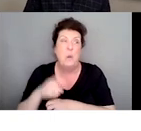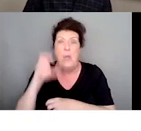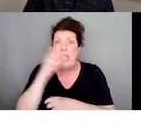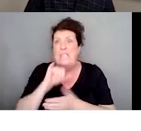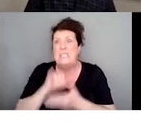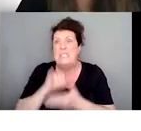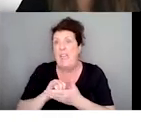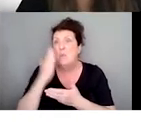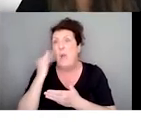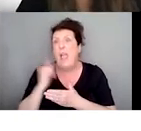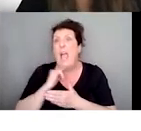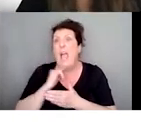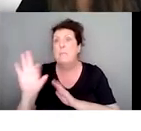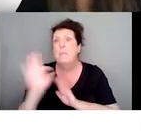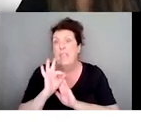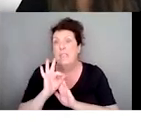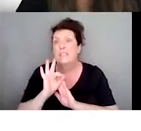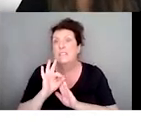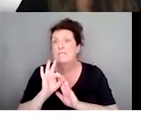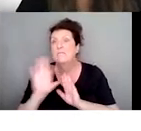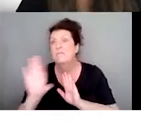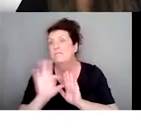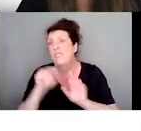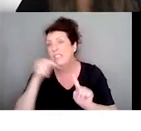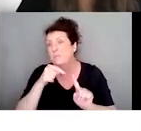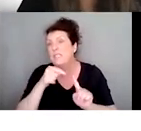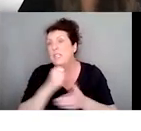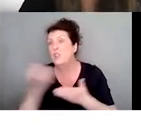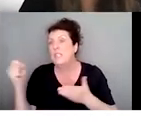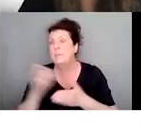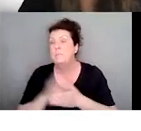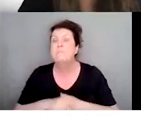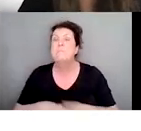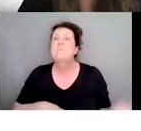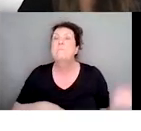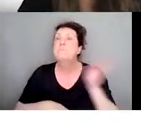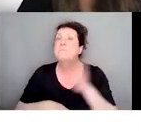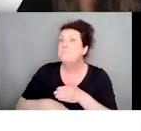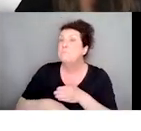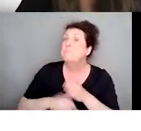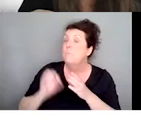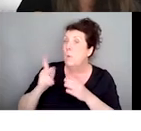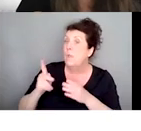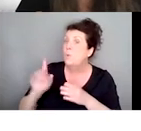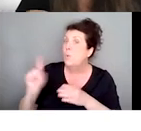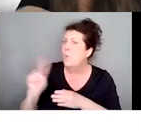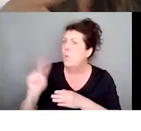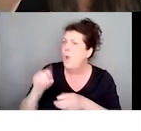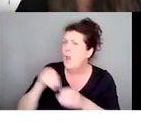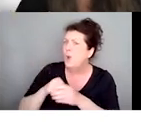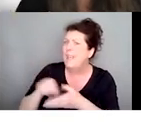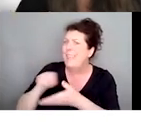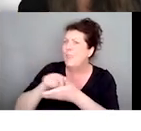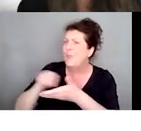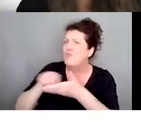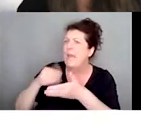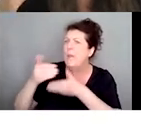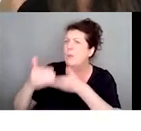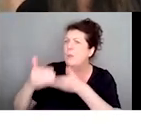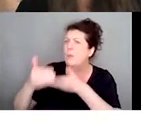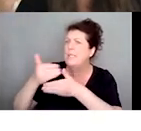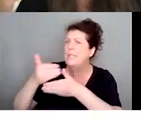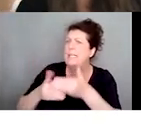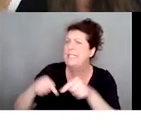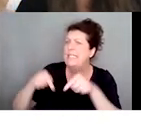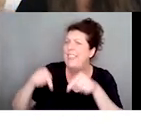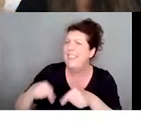it. Cool. Um, and then, um, where, like where in the writing process, um, did